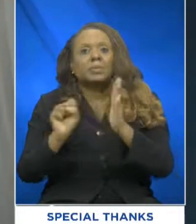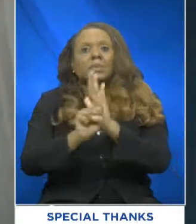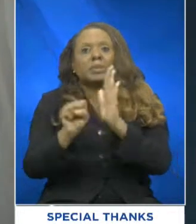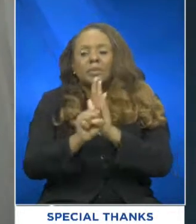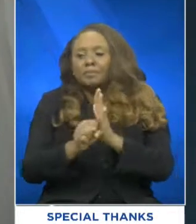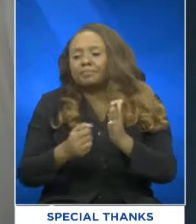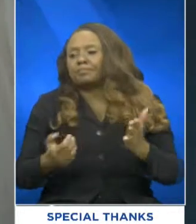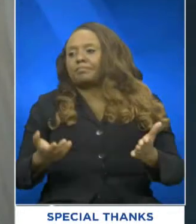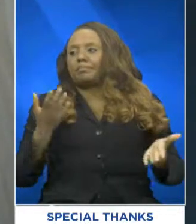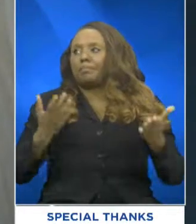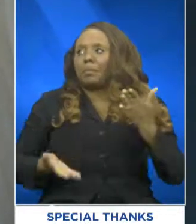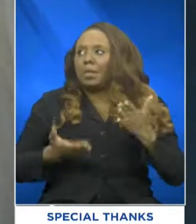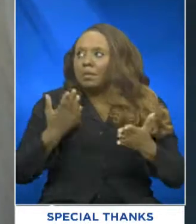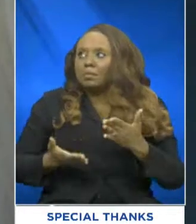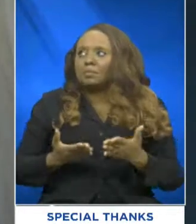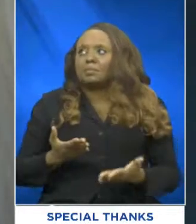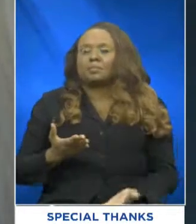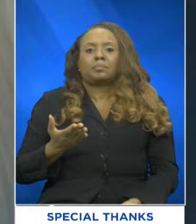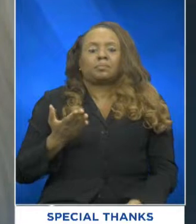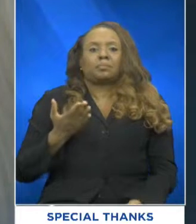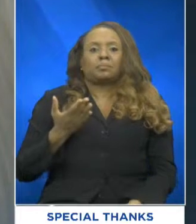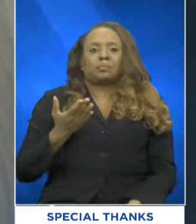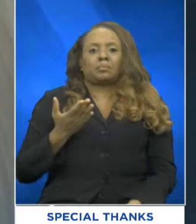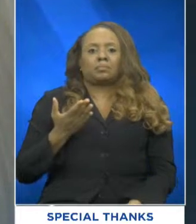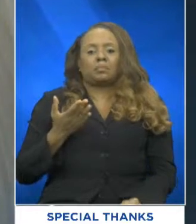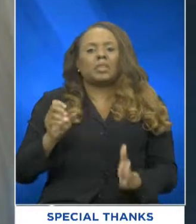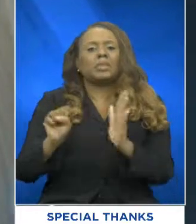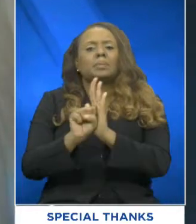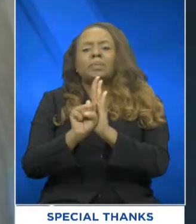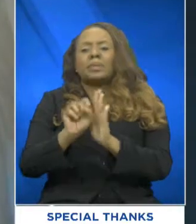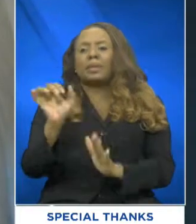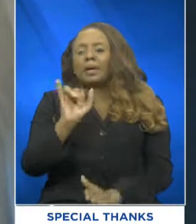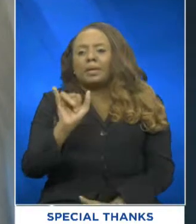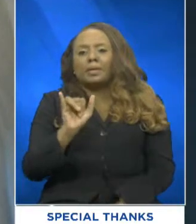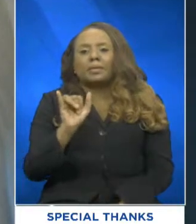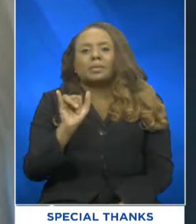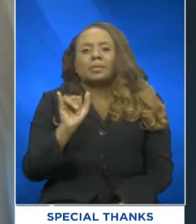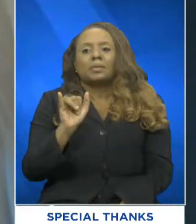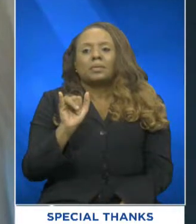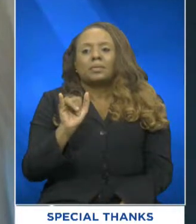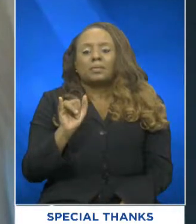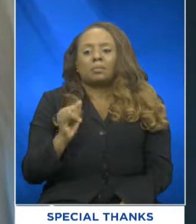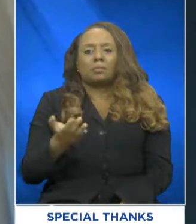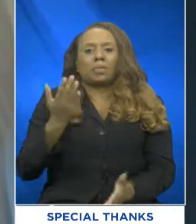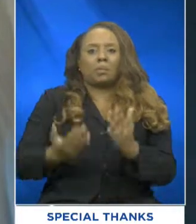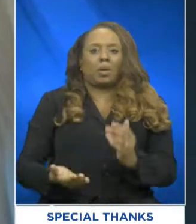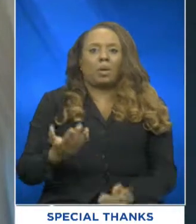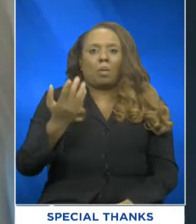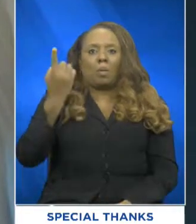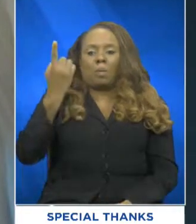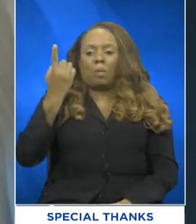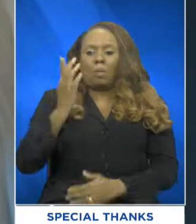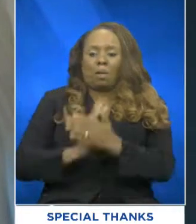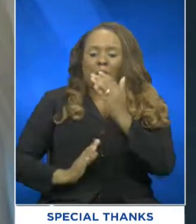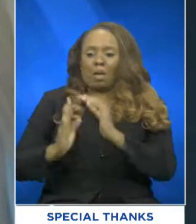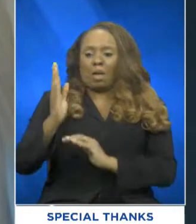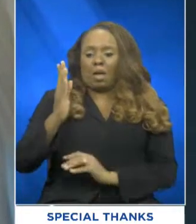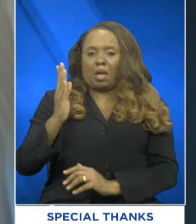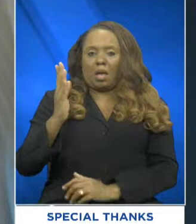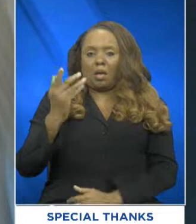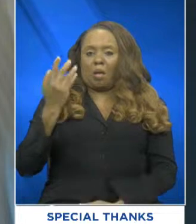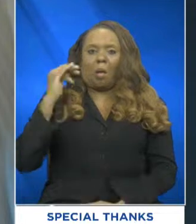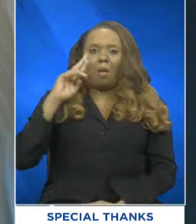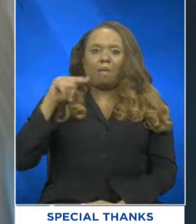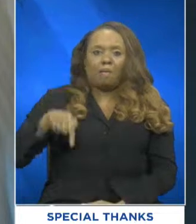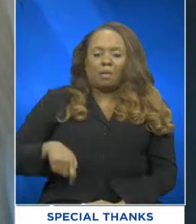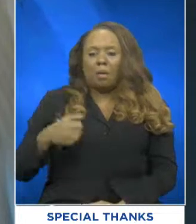focal, where they may be focused on, may be limited to one limb or half of the body, depending on the size